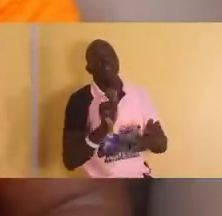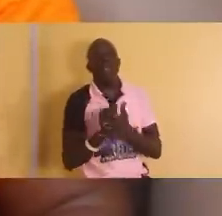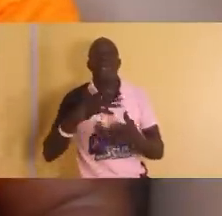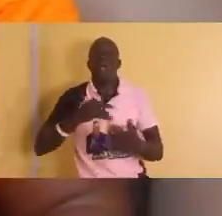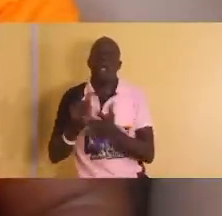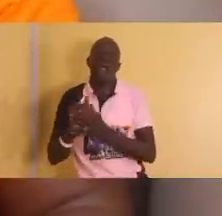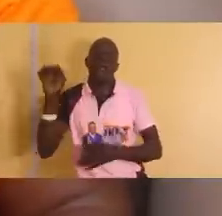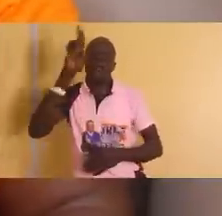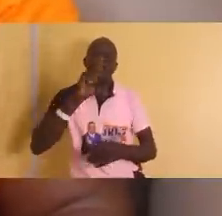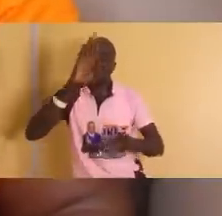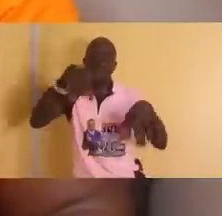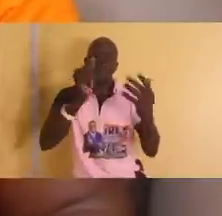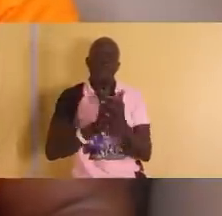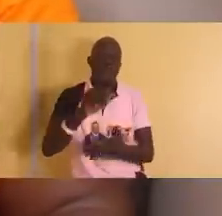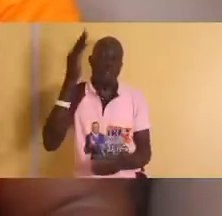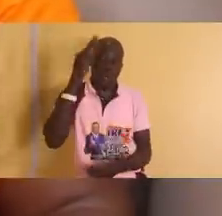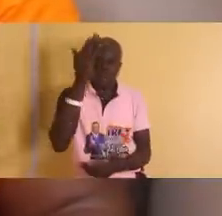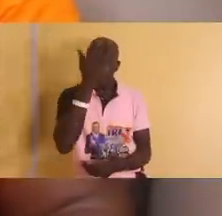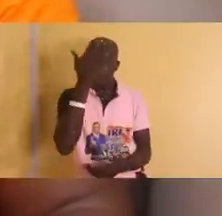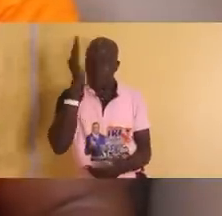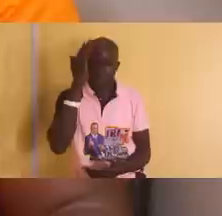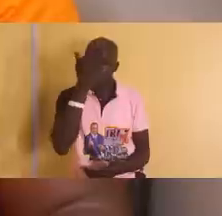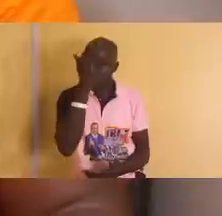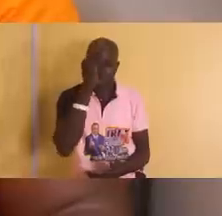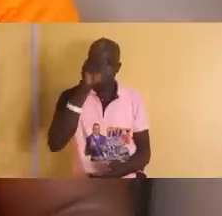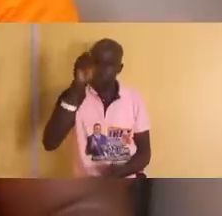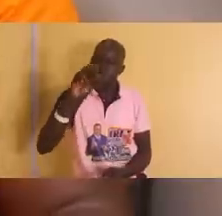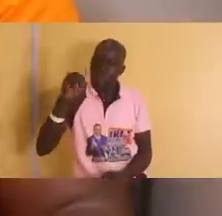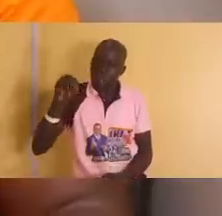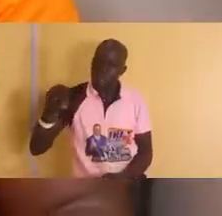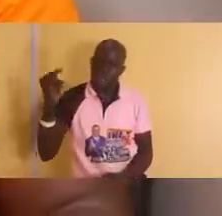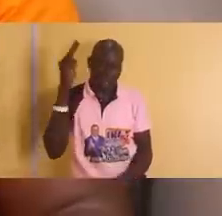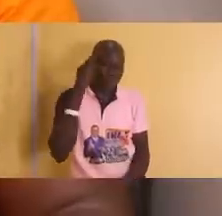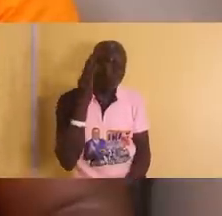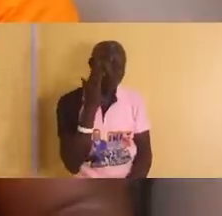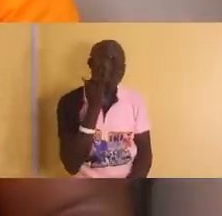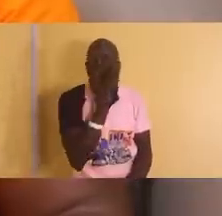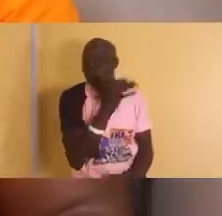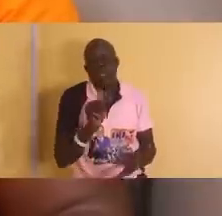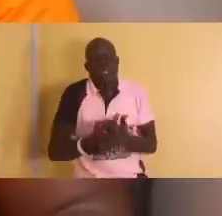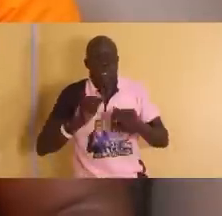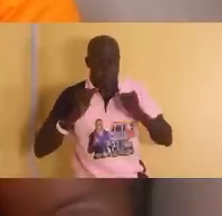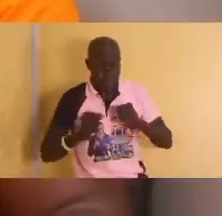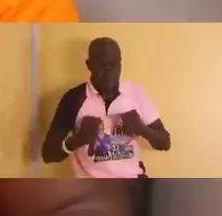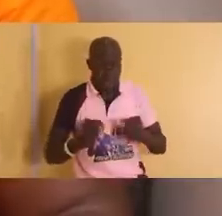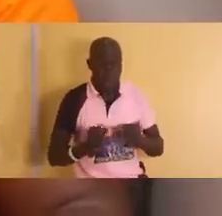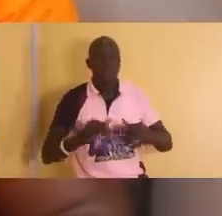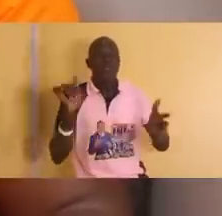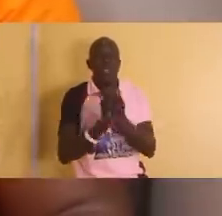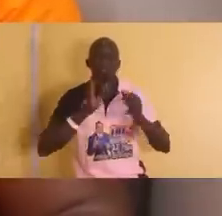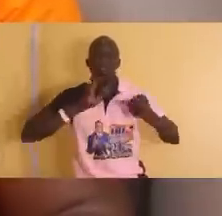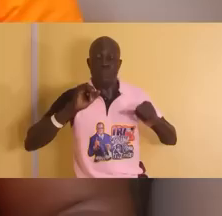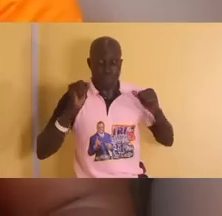day like this. We'll give you mantle. Yes. Benny. Only no ilewo. And that is power. Only agbara. That is